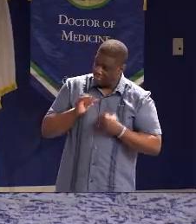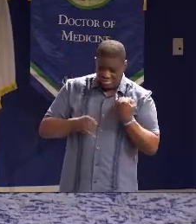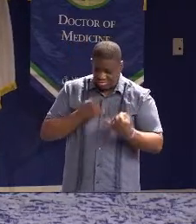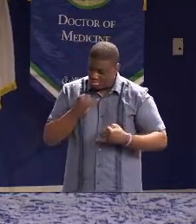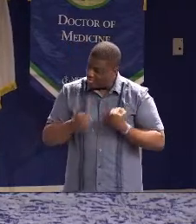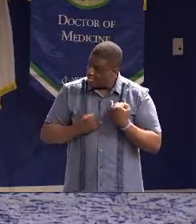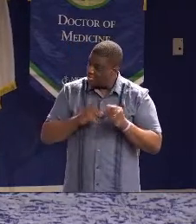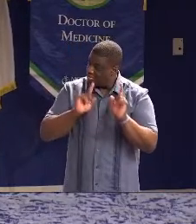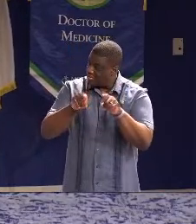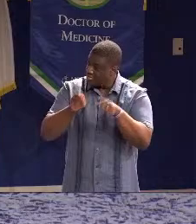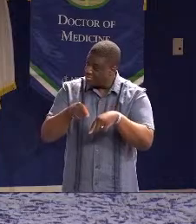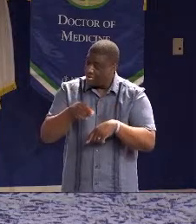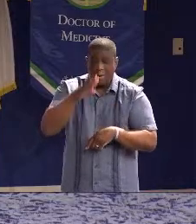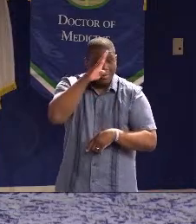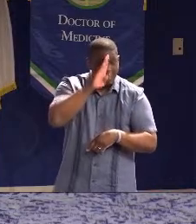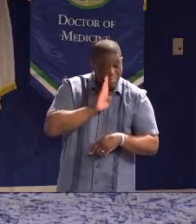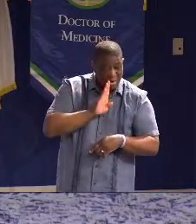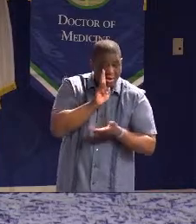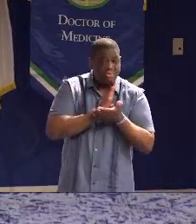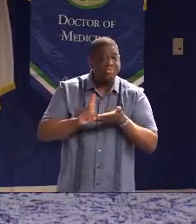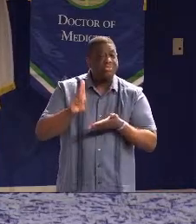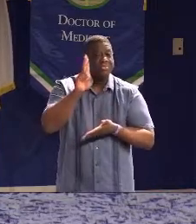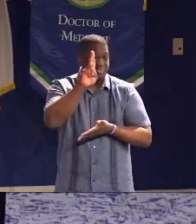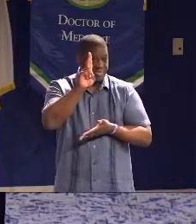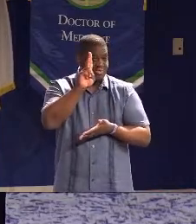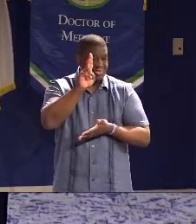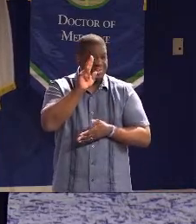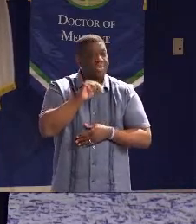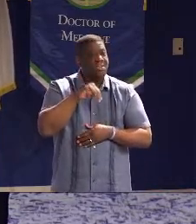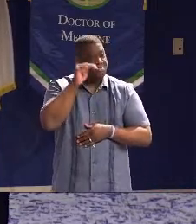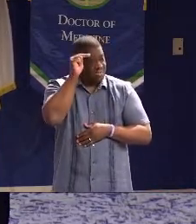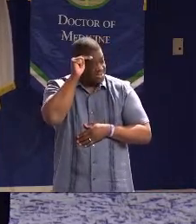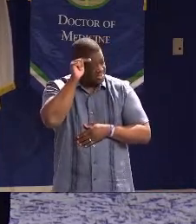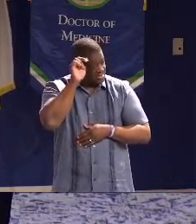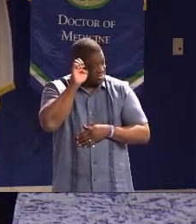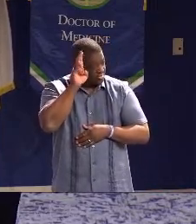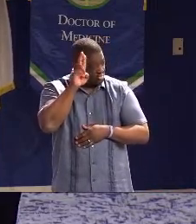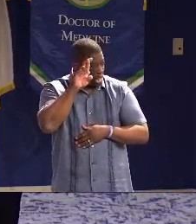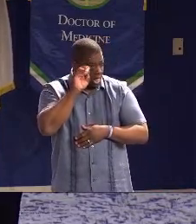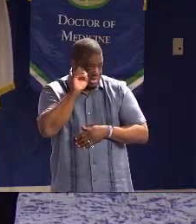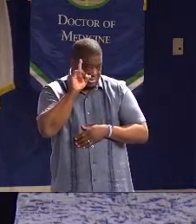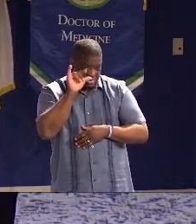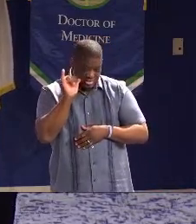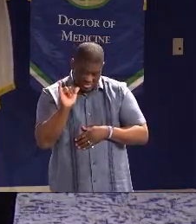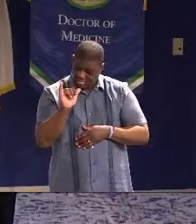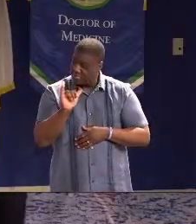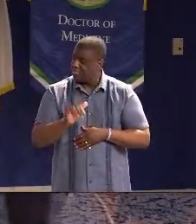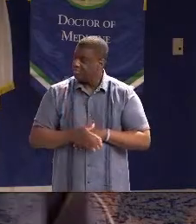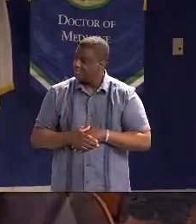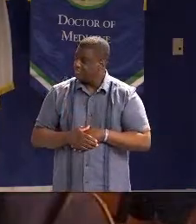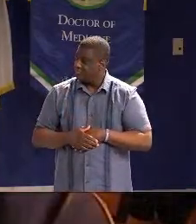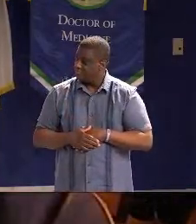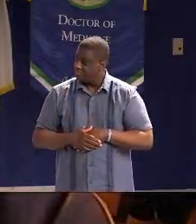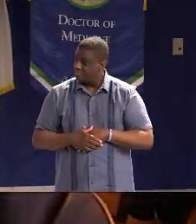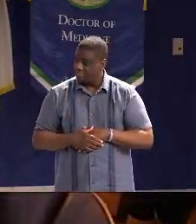going to Brown University for urology. Thank you. Oh, and free Palestine.